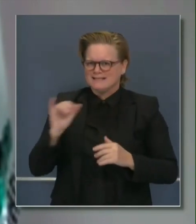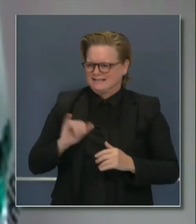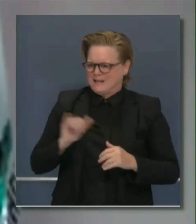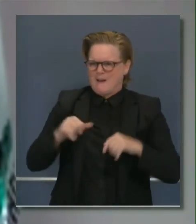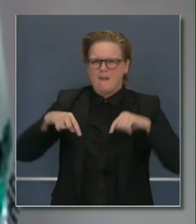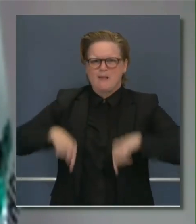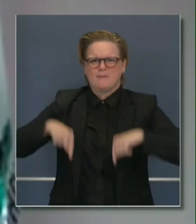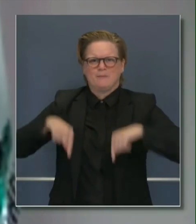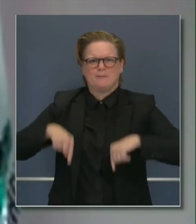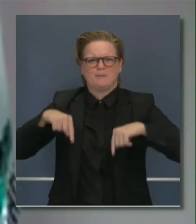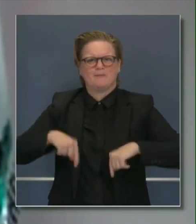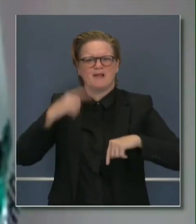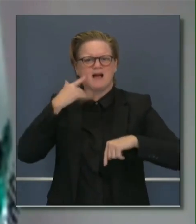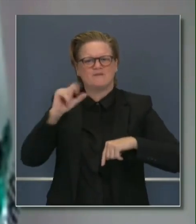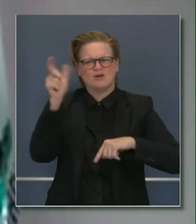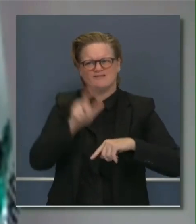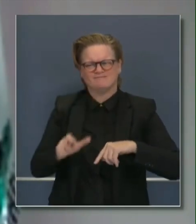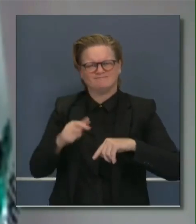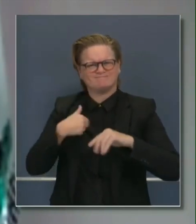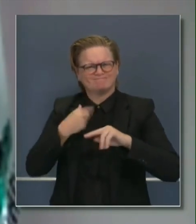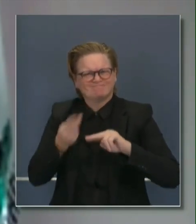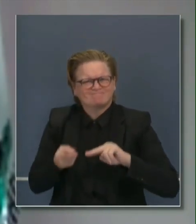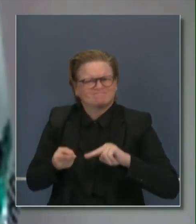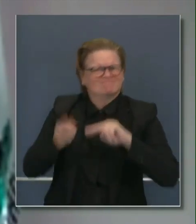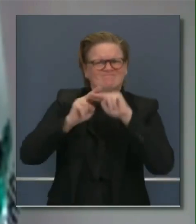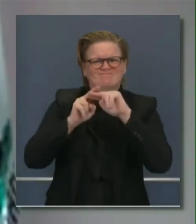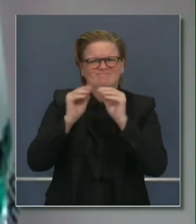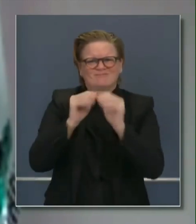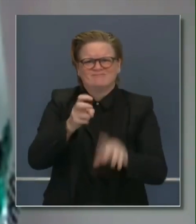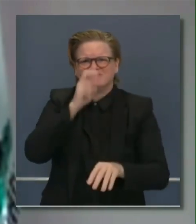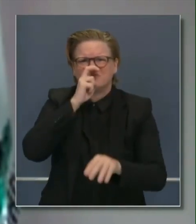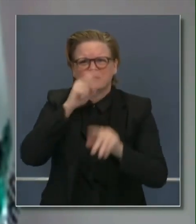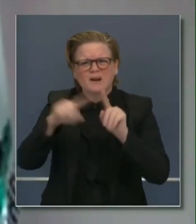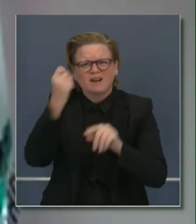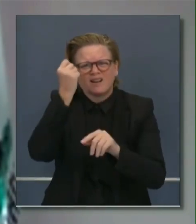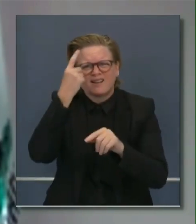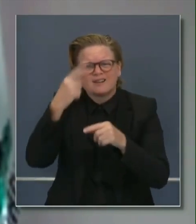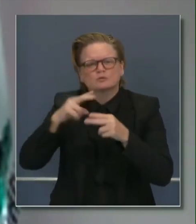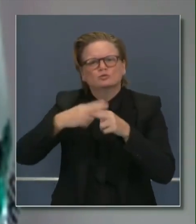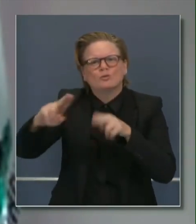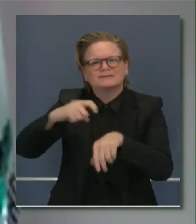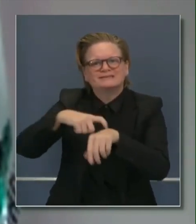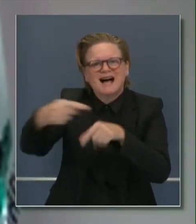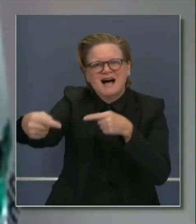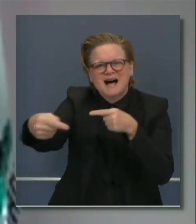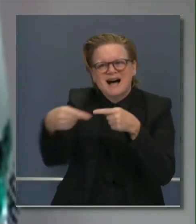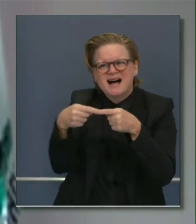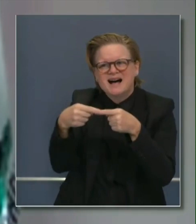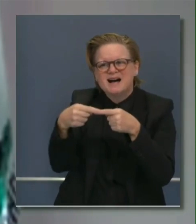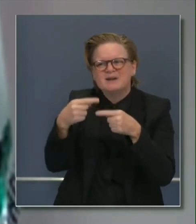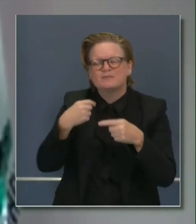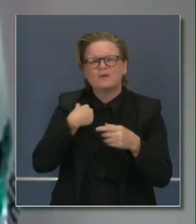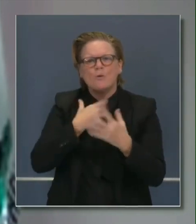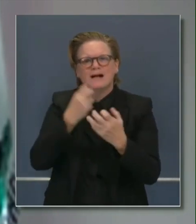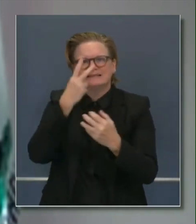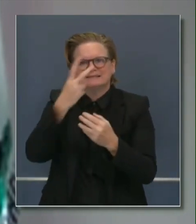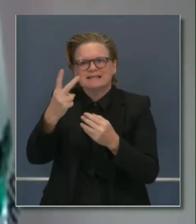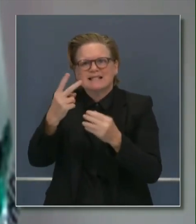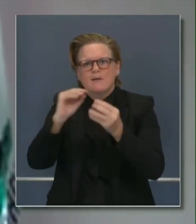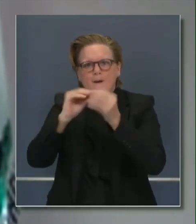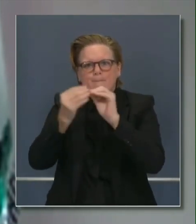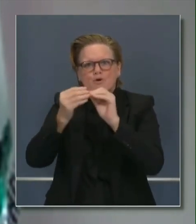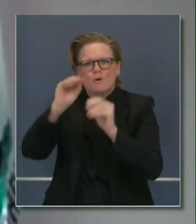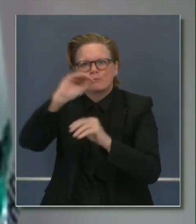reducing transmission by 30, 35%, sometimes even more in the most heavily